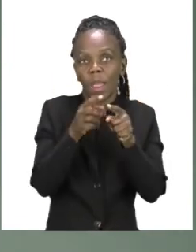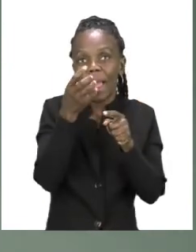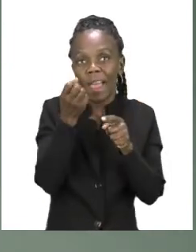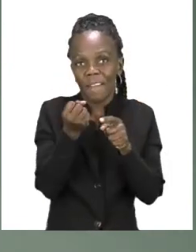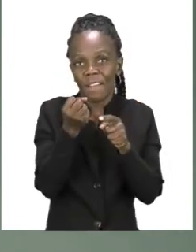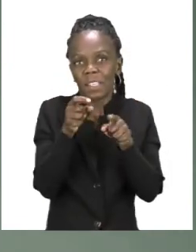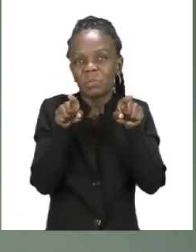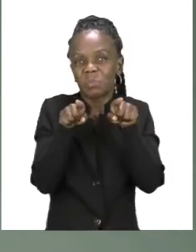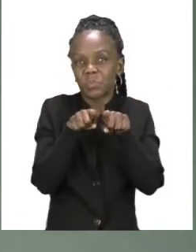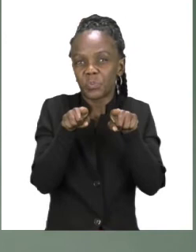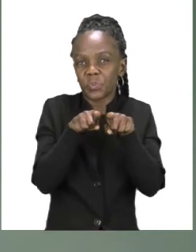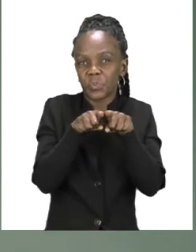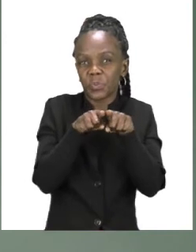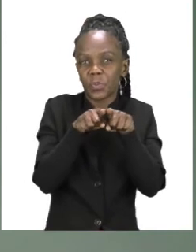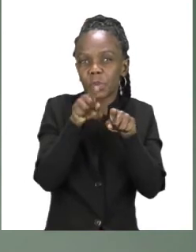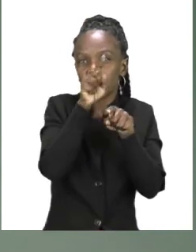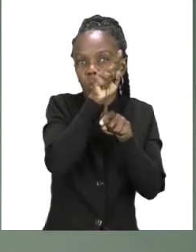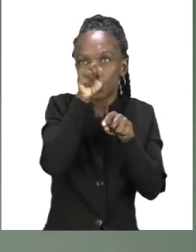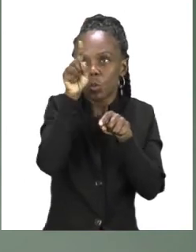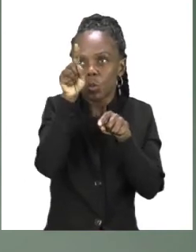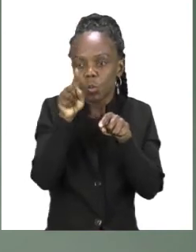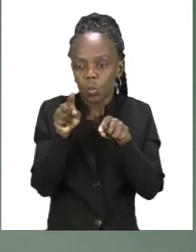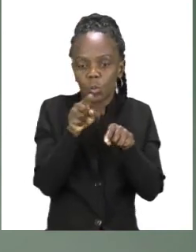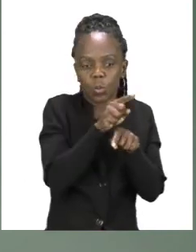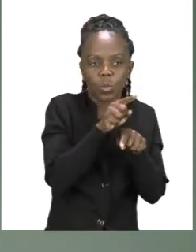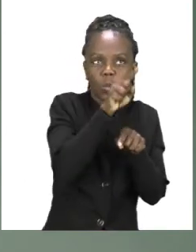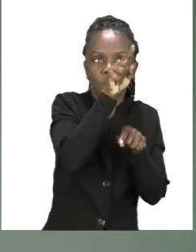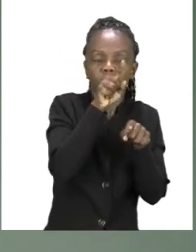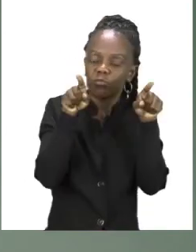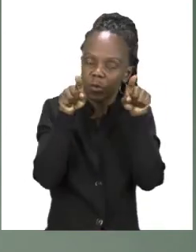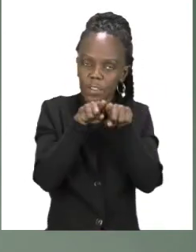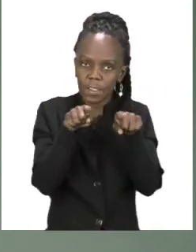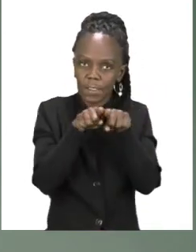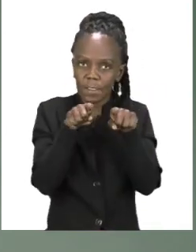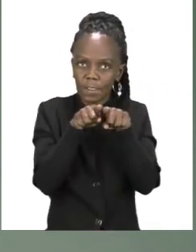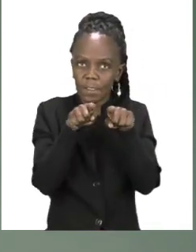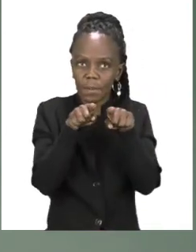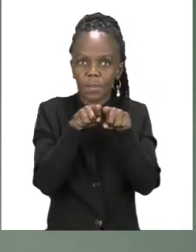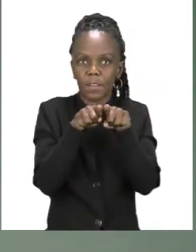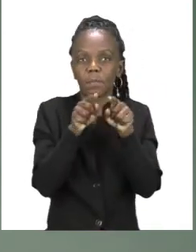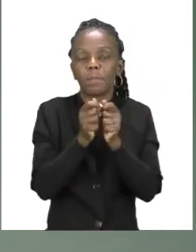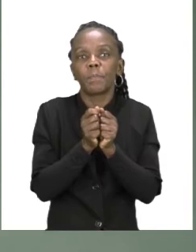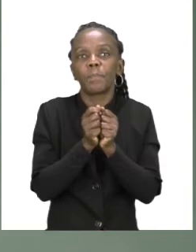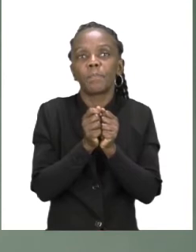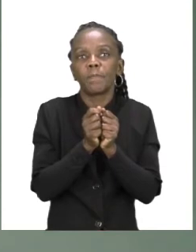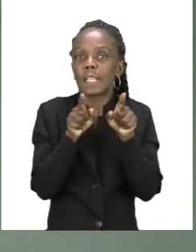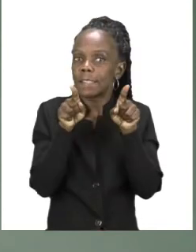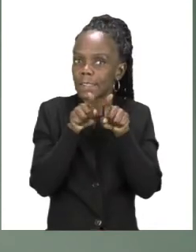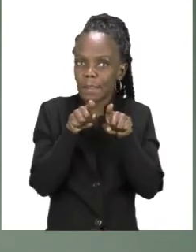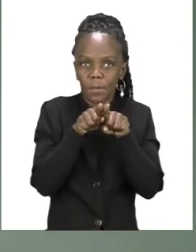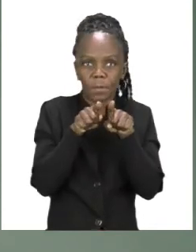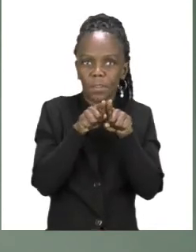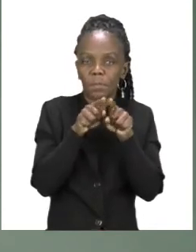sides. Every side is equal to the next one, and every corner is equal to the next